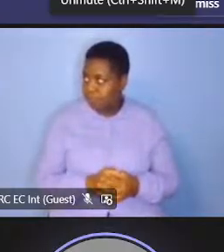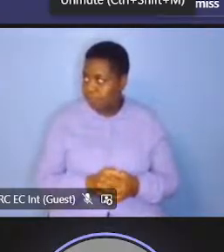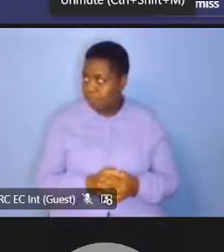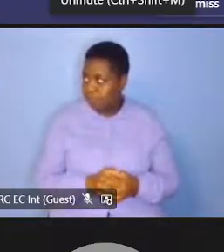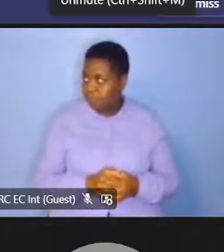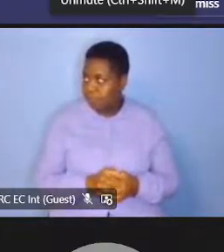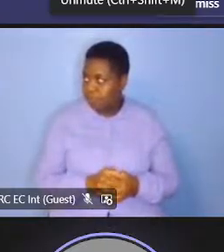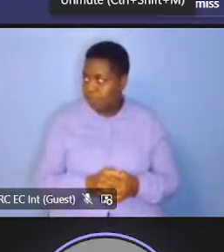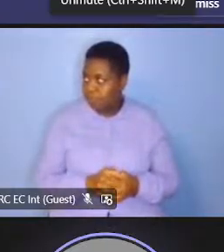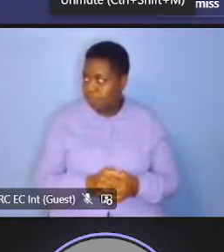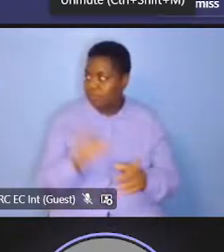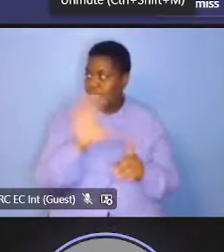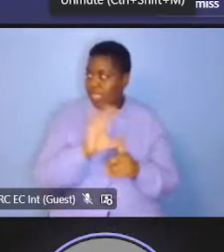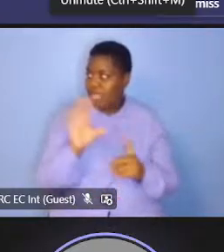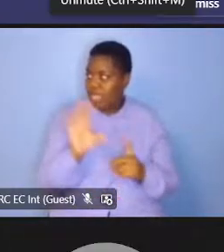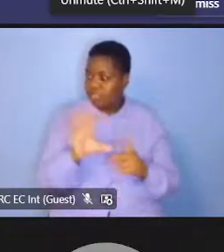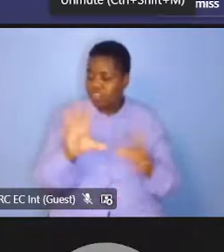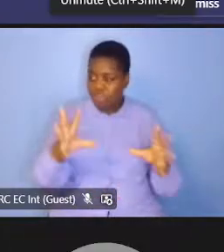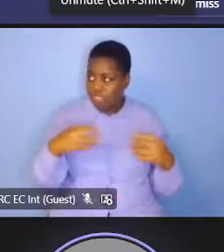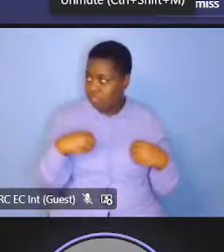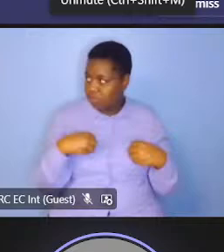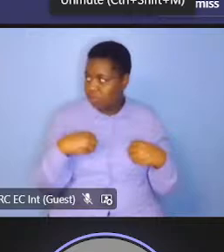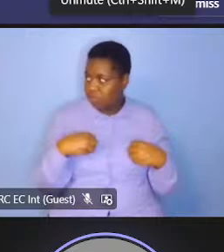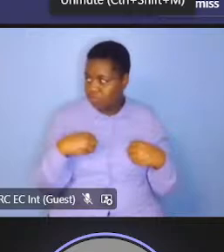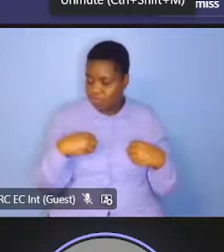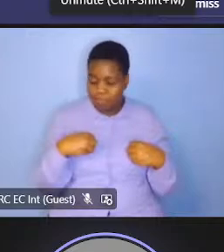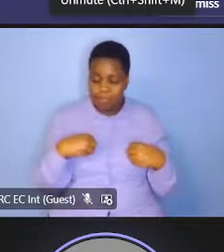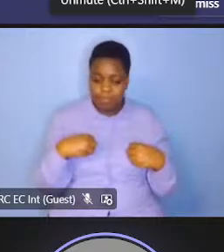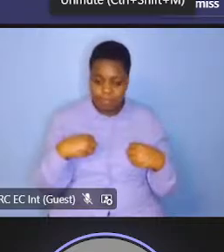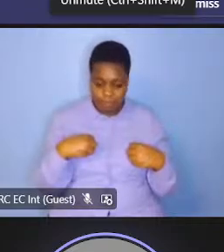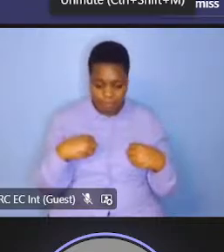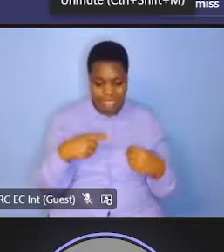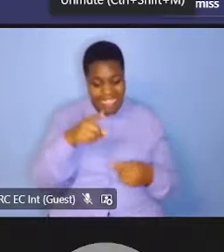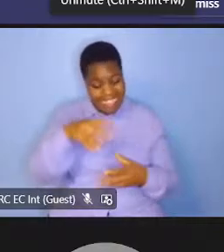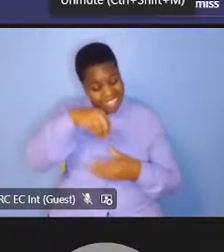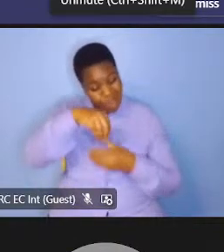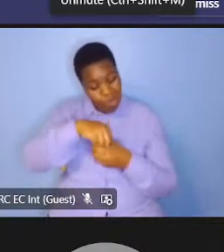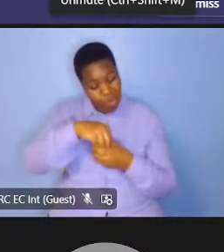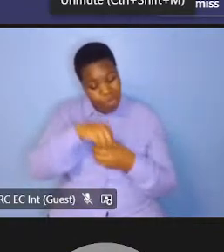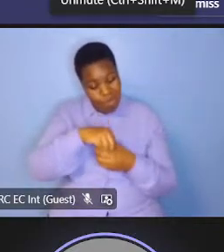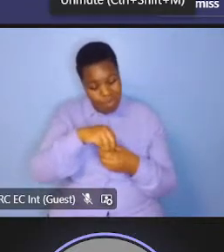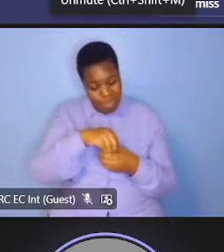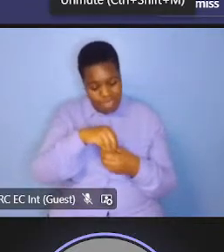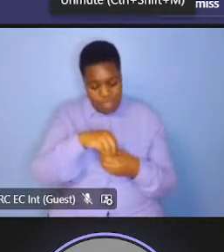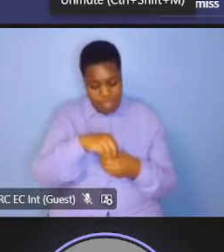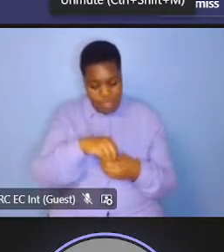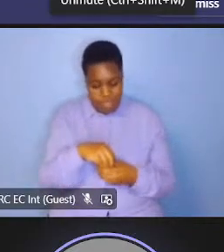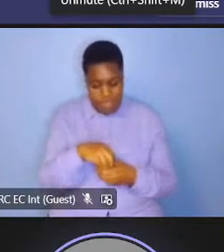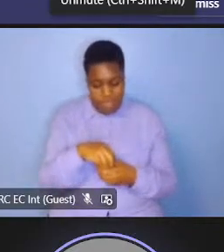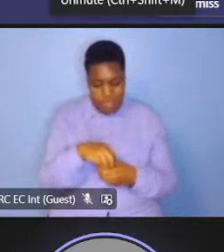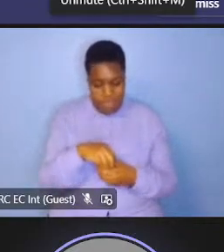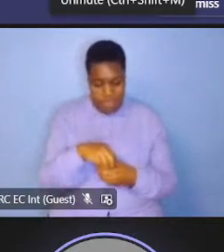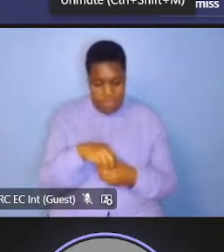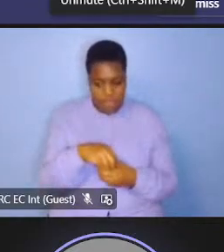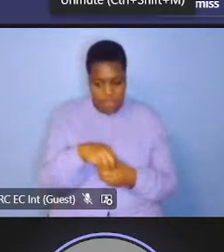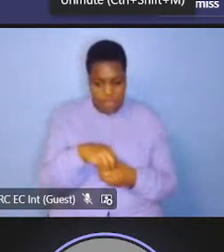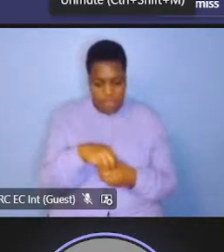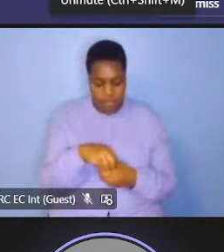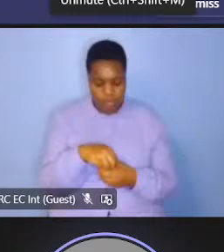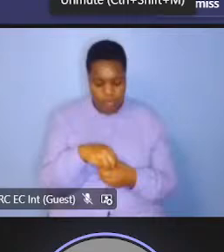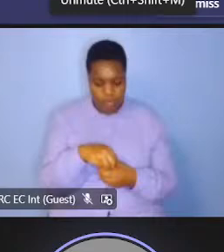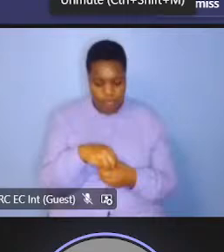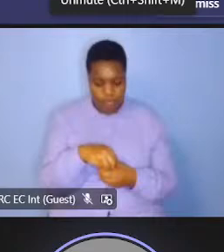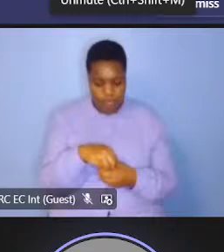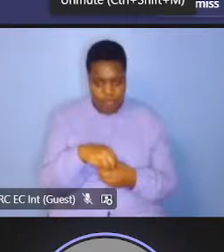culturally acceptable, the content of therefore is